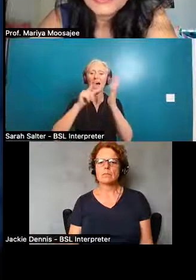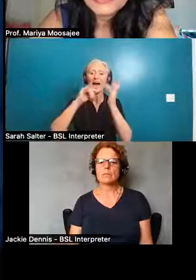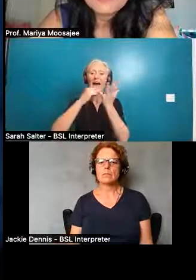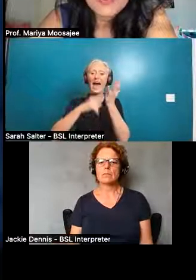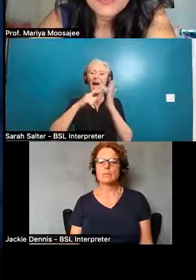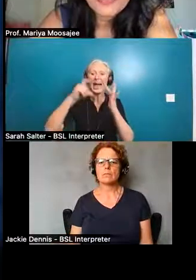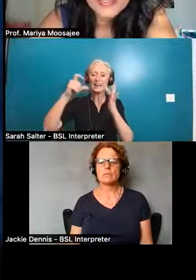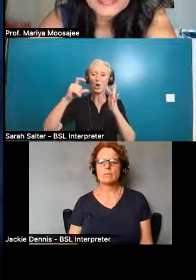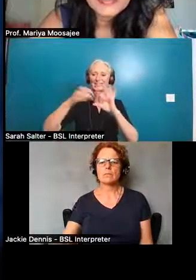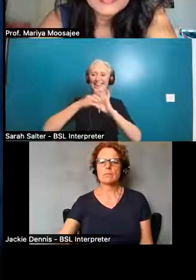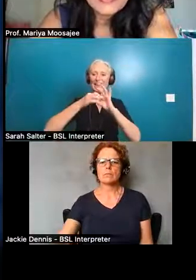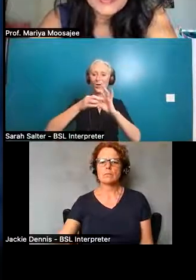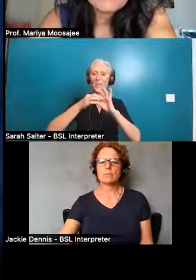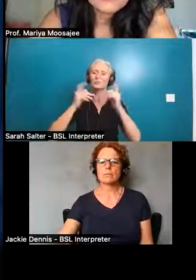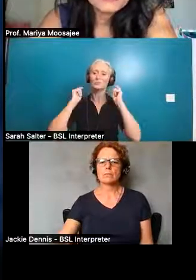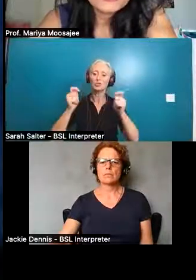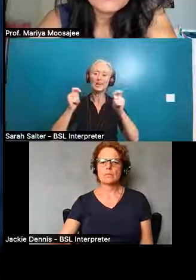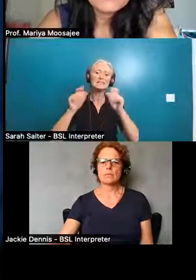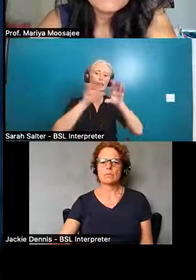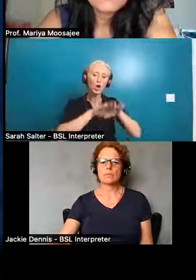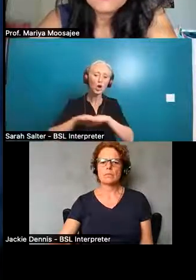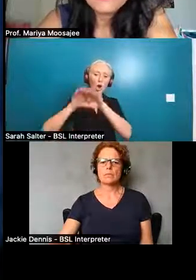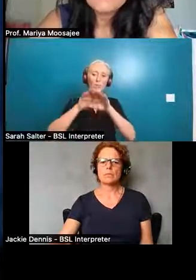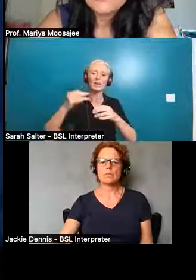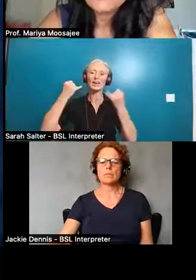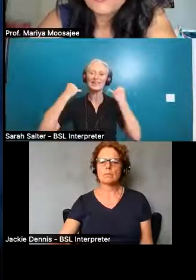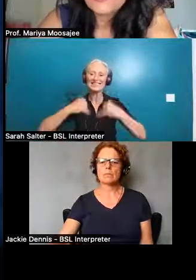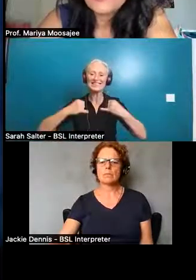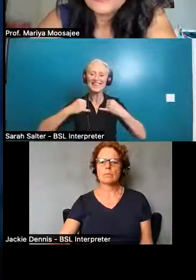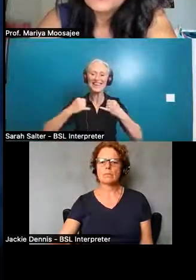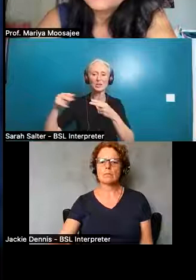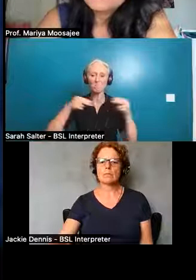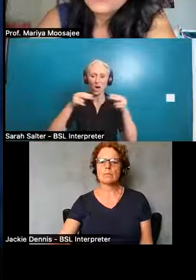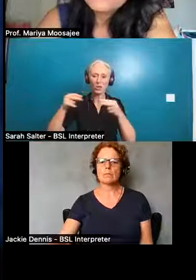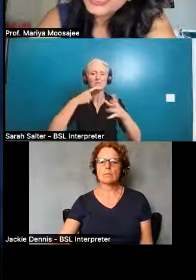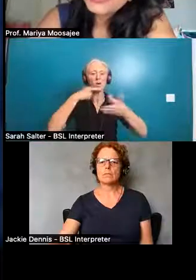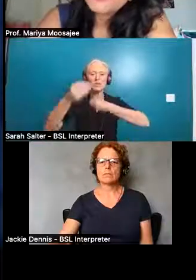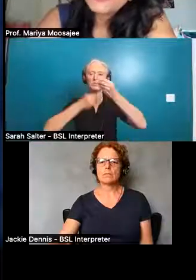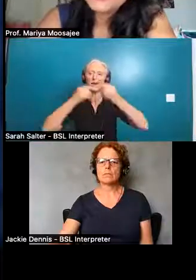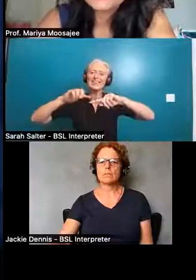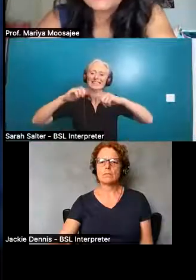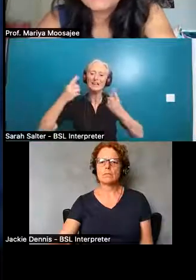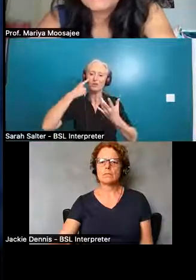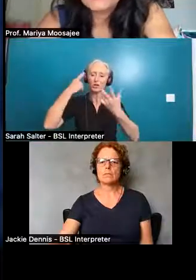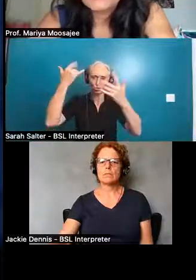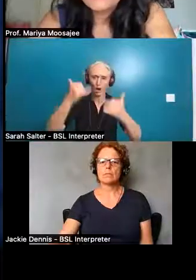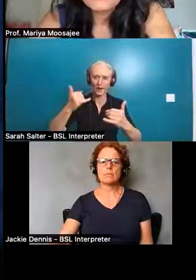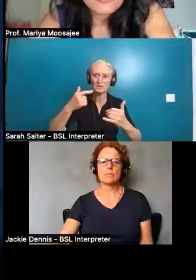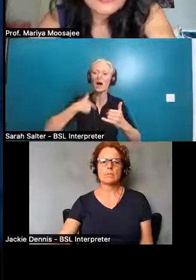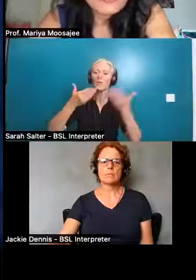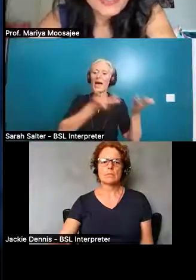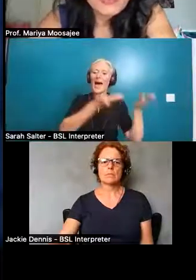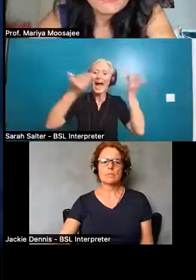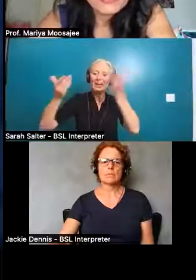common disease pathways. And I'm going to go through various different trials, some that have just finished, some that